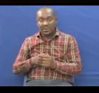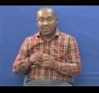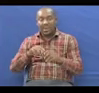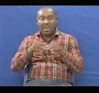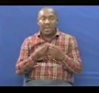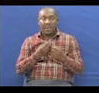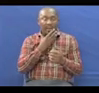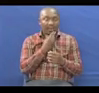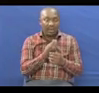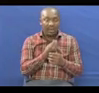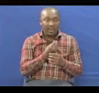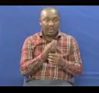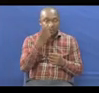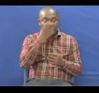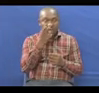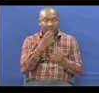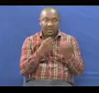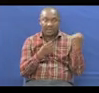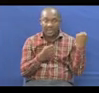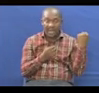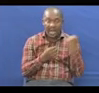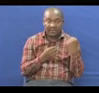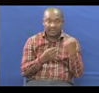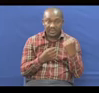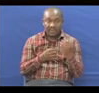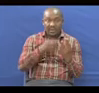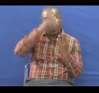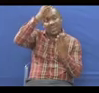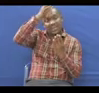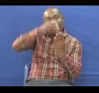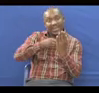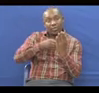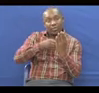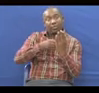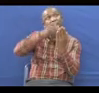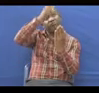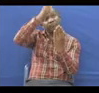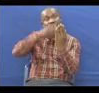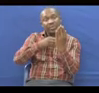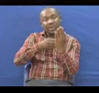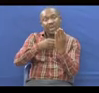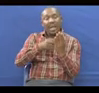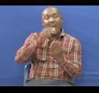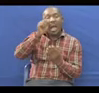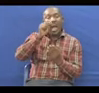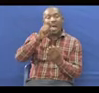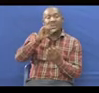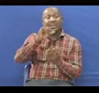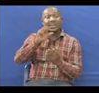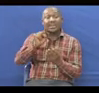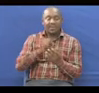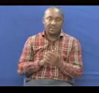are found at the left of the central axis. Now, observing of these pyramids in which